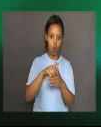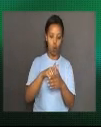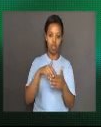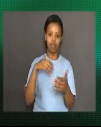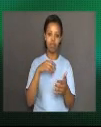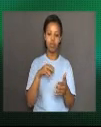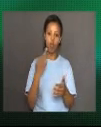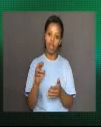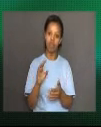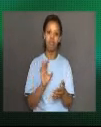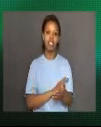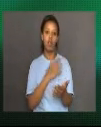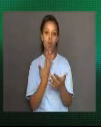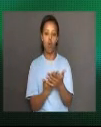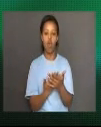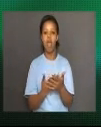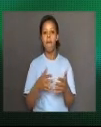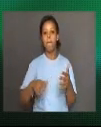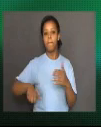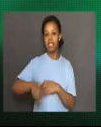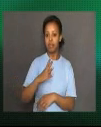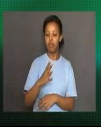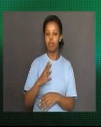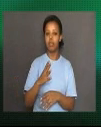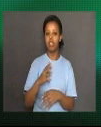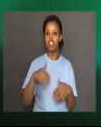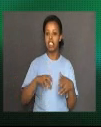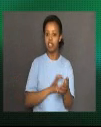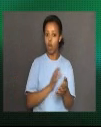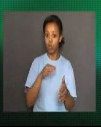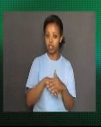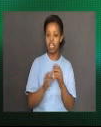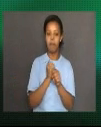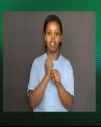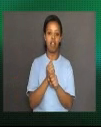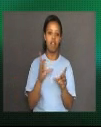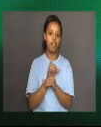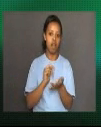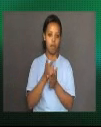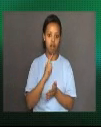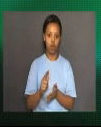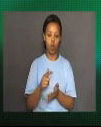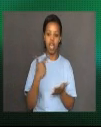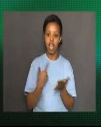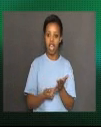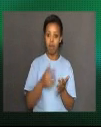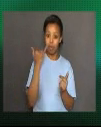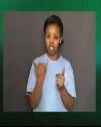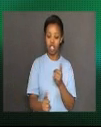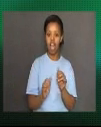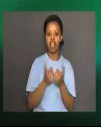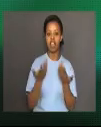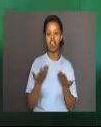plant cells. When this occurs, the two daughter cells are finally